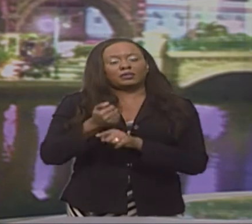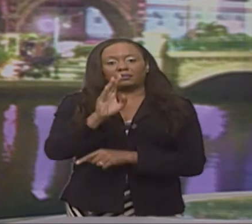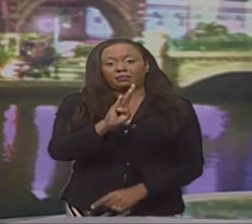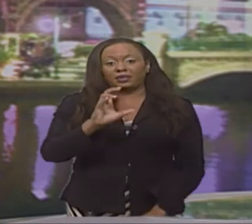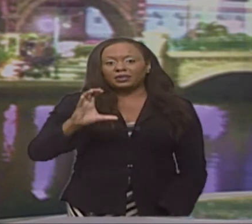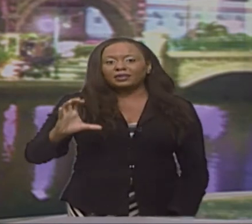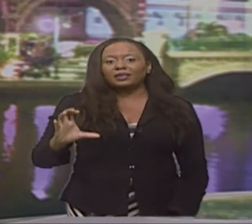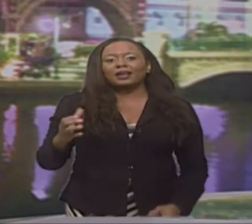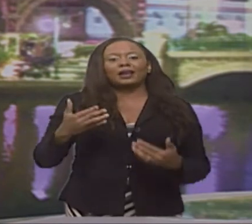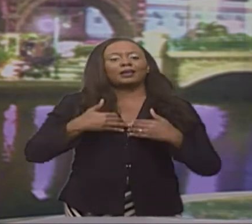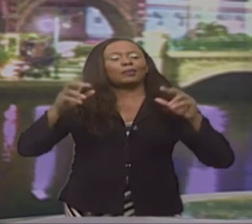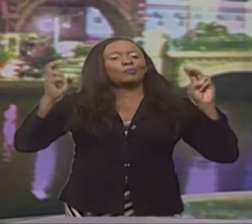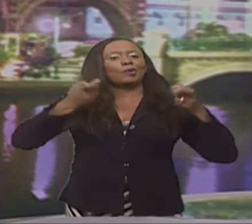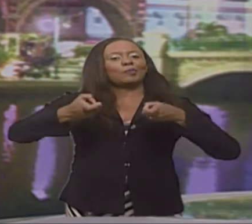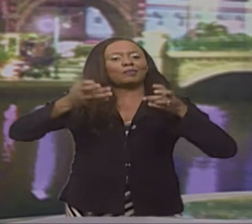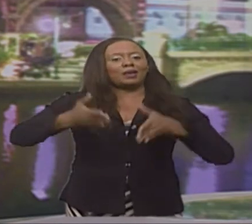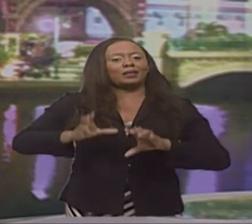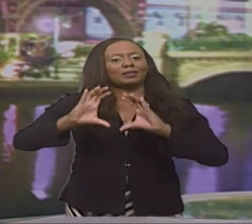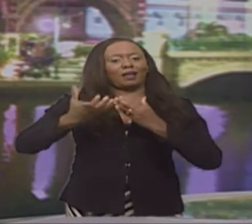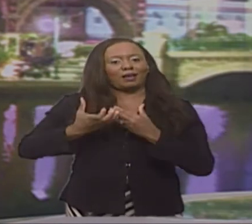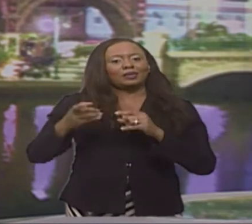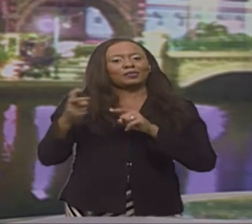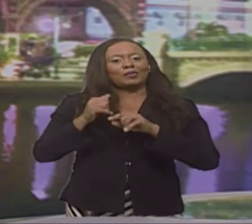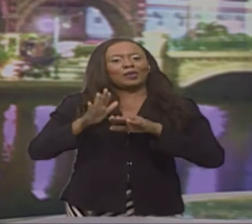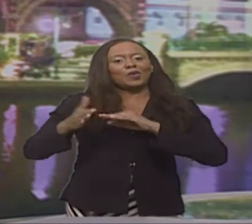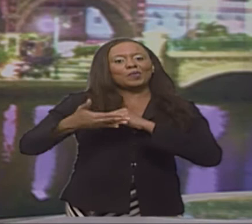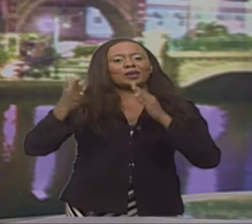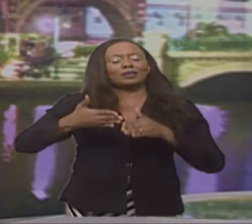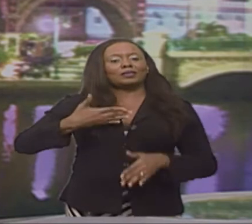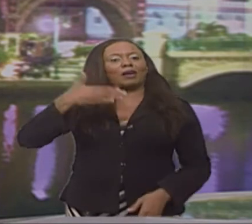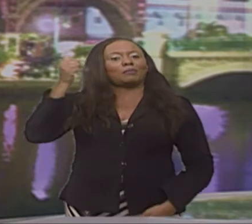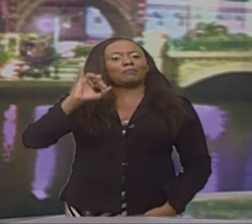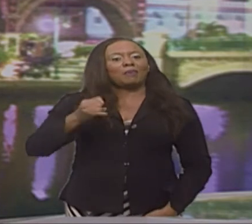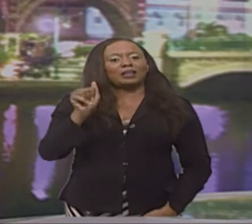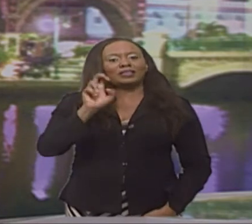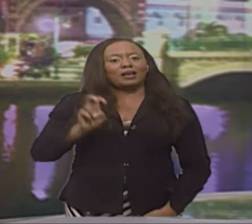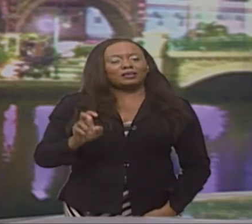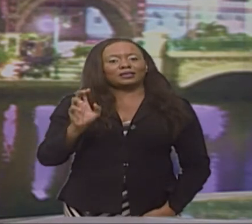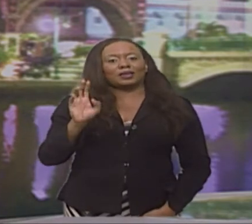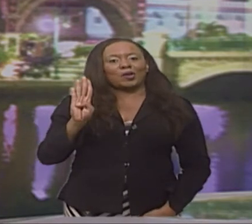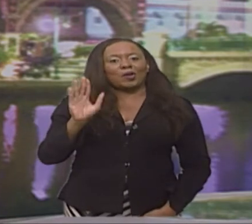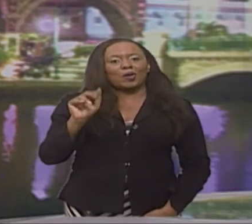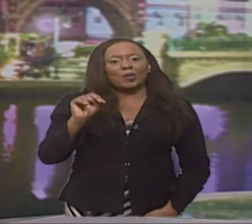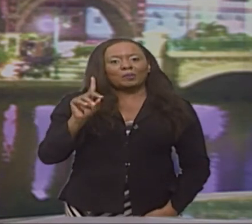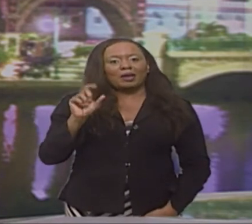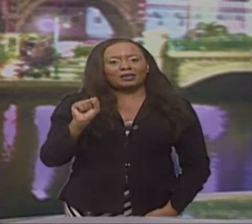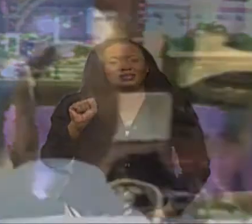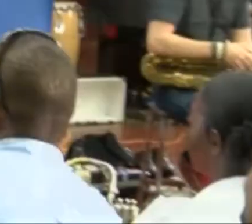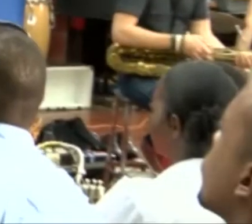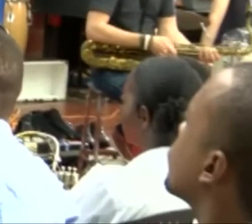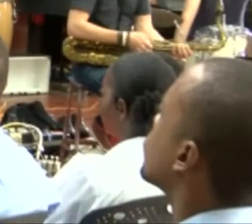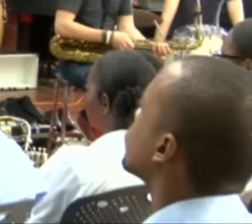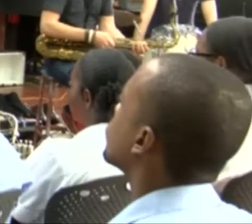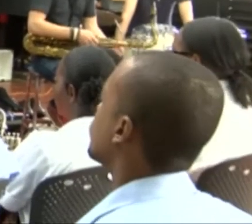Community College were treated to a masterclass session from one of America's top jazz bands. The New York-based Huntertones